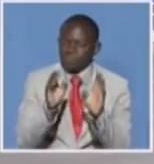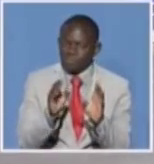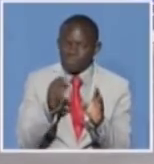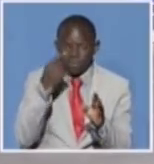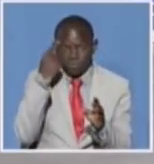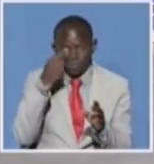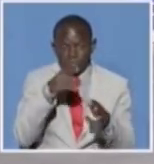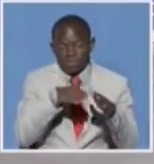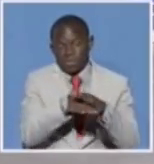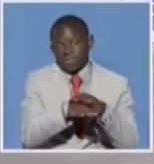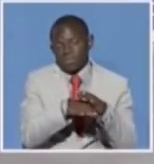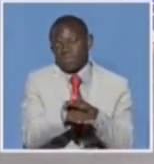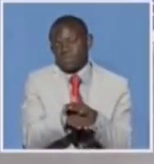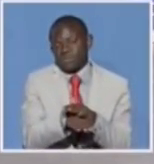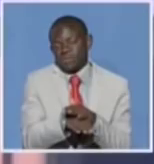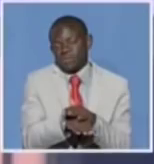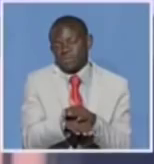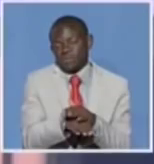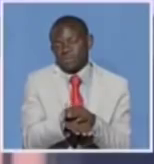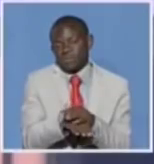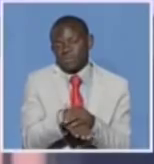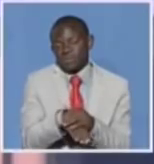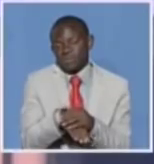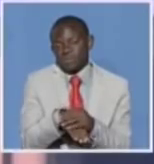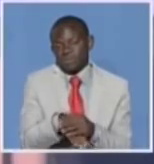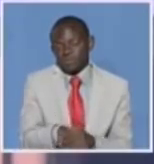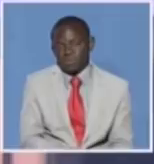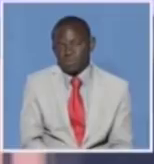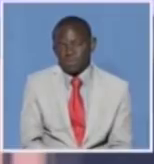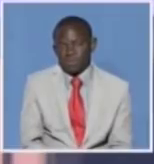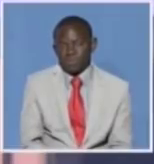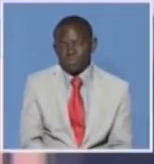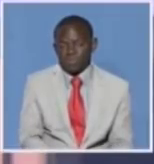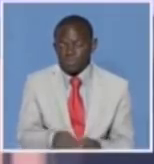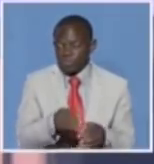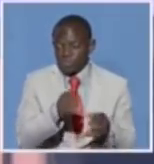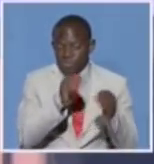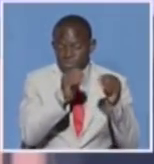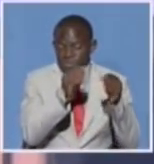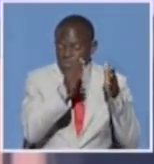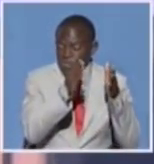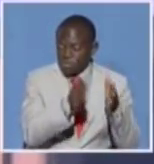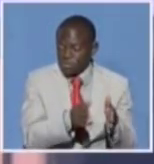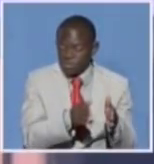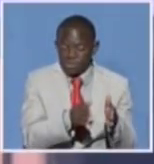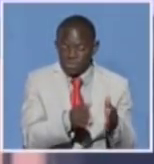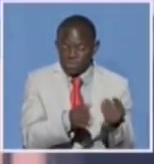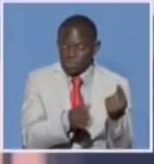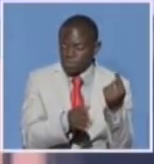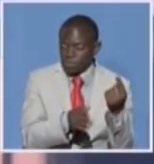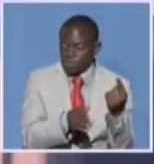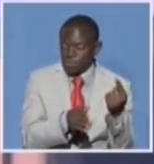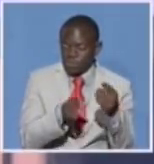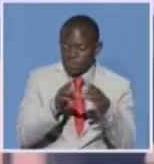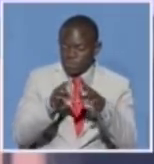access, because you are aware that when you do a pupil classroom ratio, you see that the numbers is 1